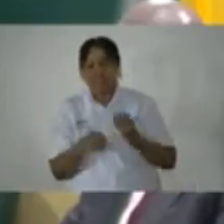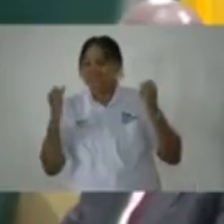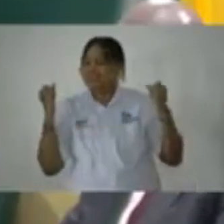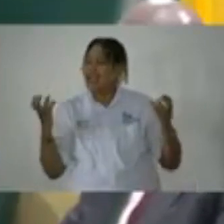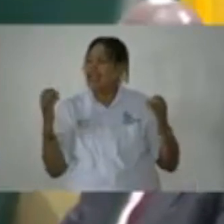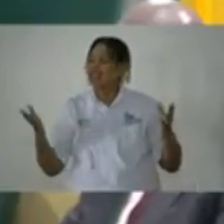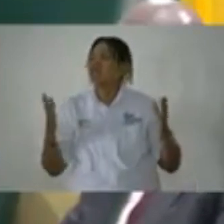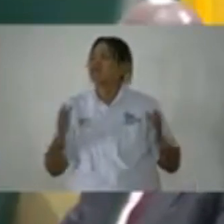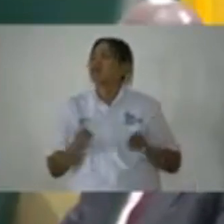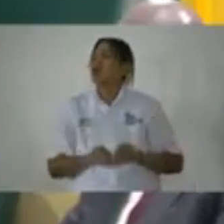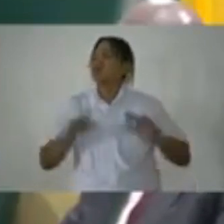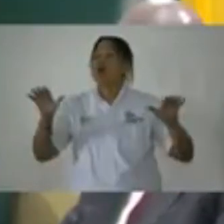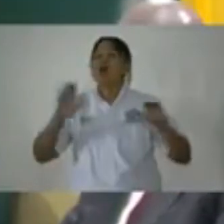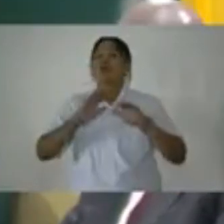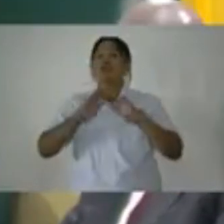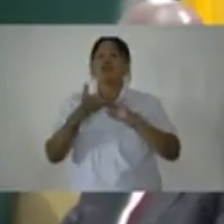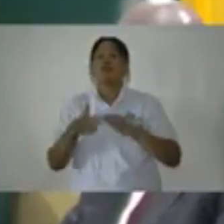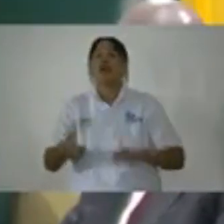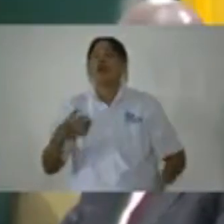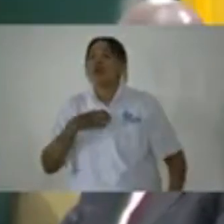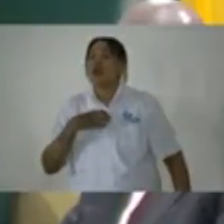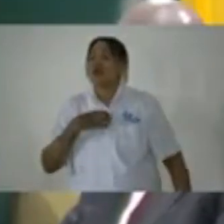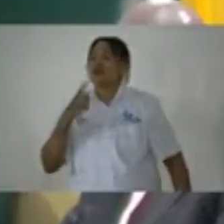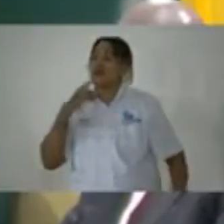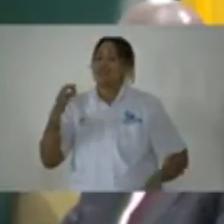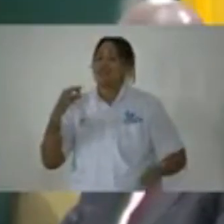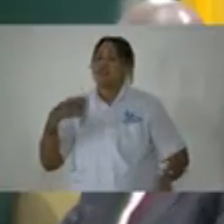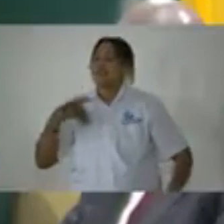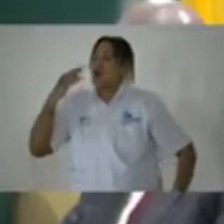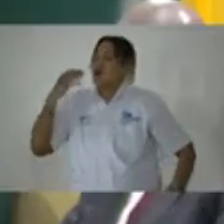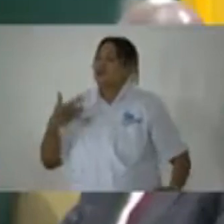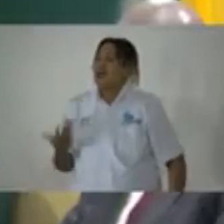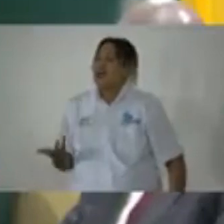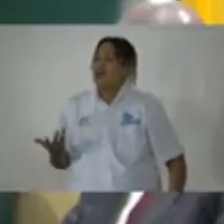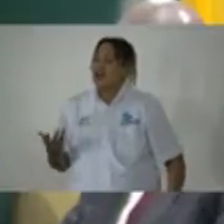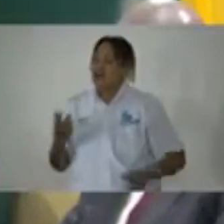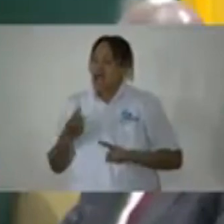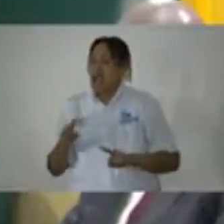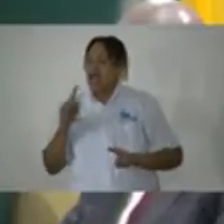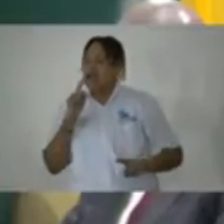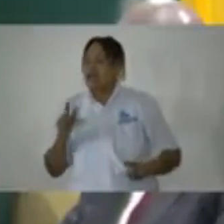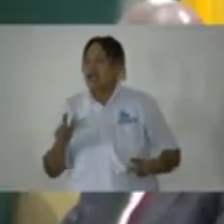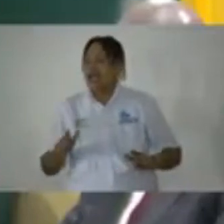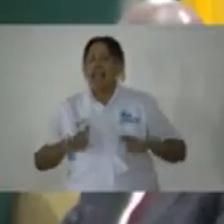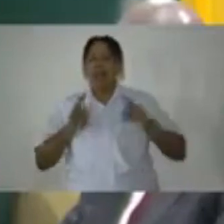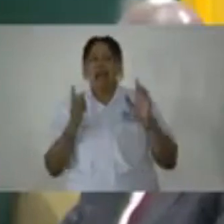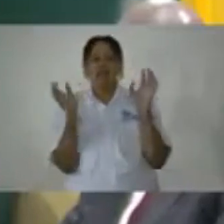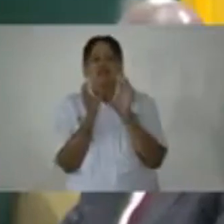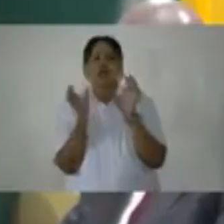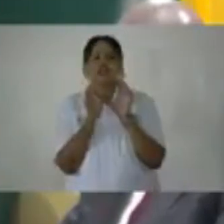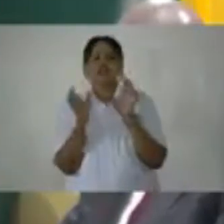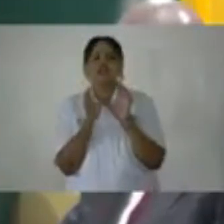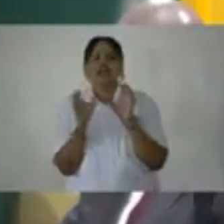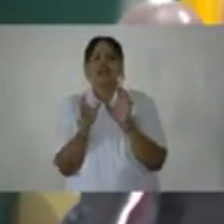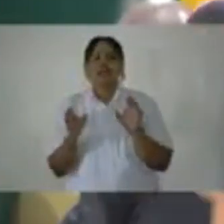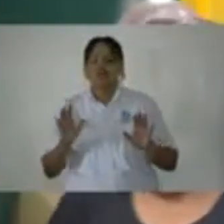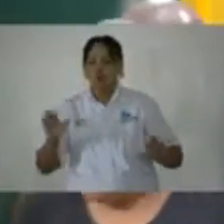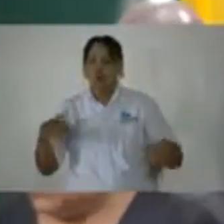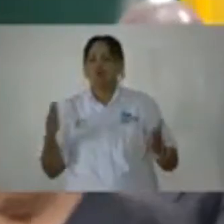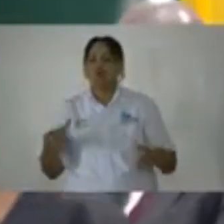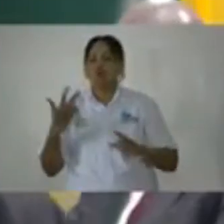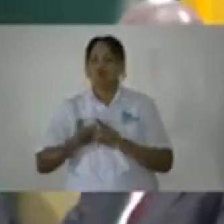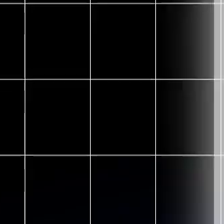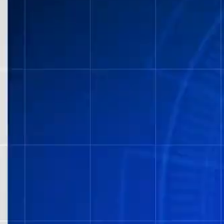Several across the country have explained to me their concerns with the life certificates. In